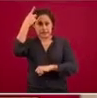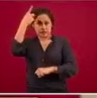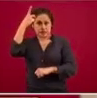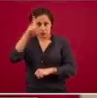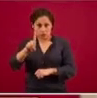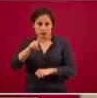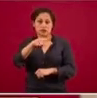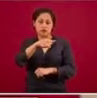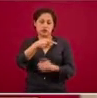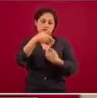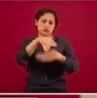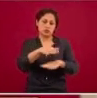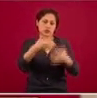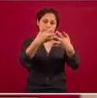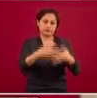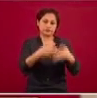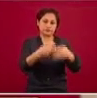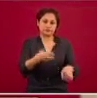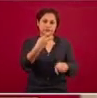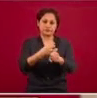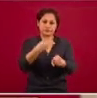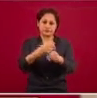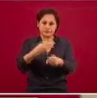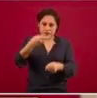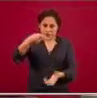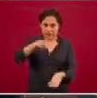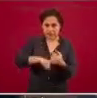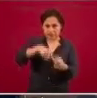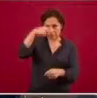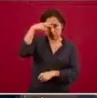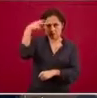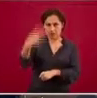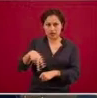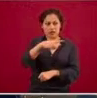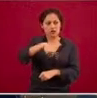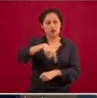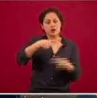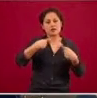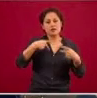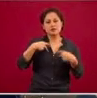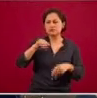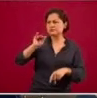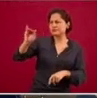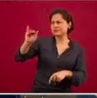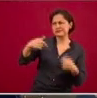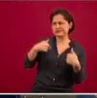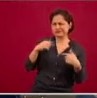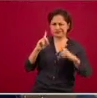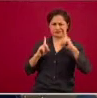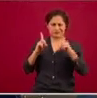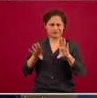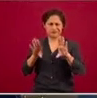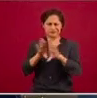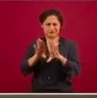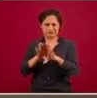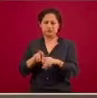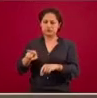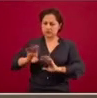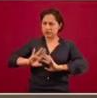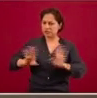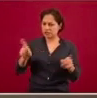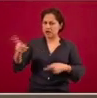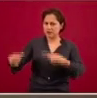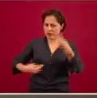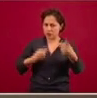capitalists, the owners of the actual big beer companies, they were the ones who first expressed this concern, and